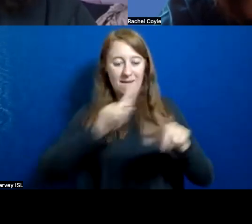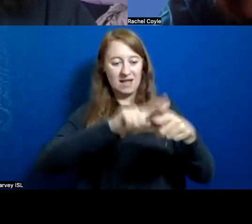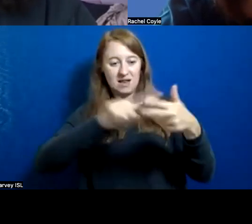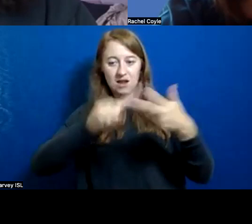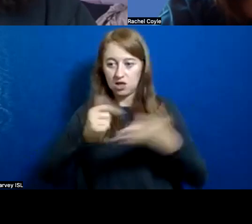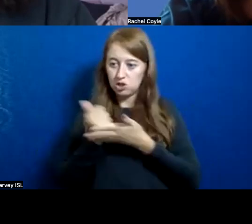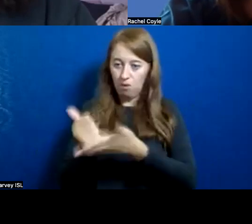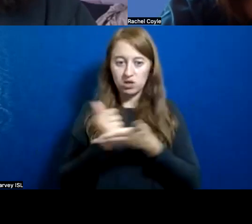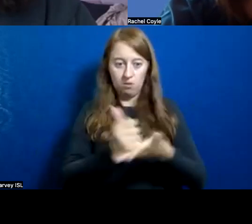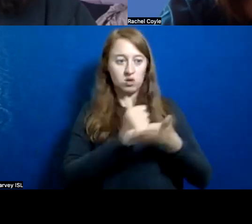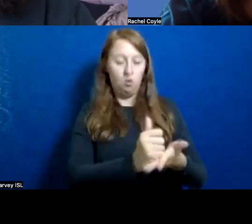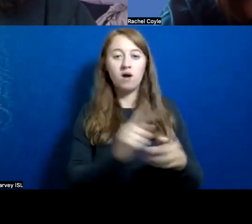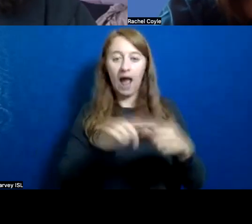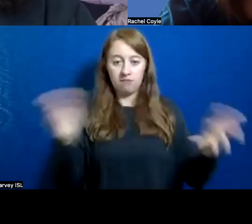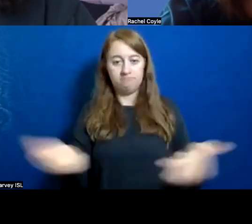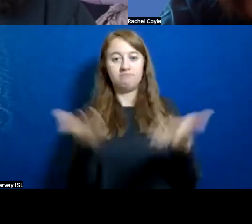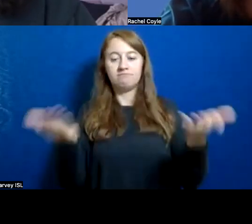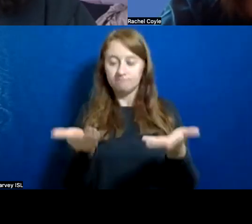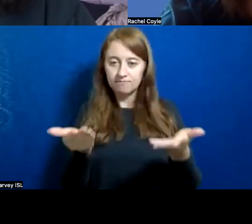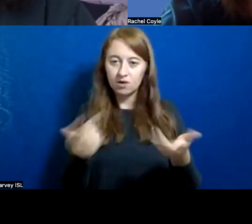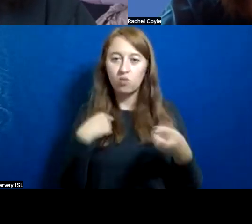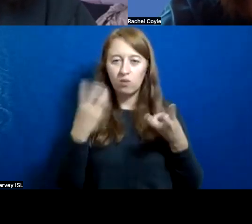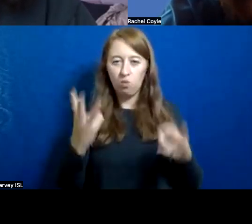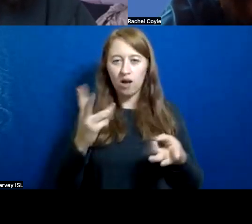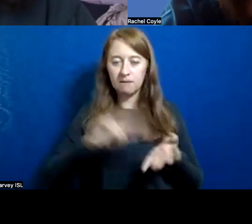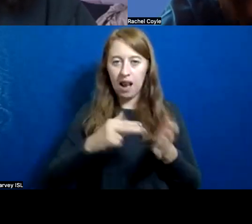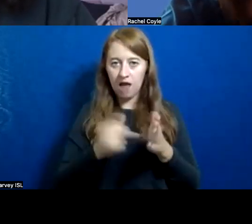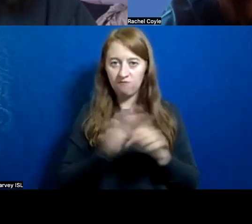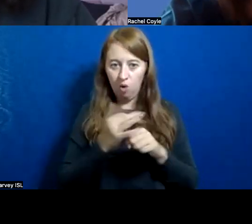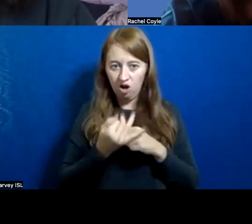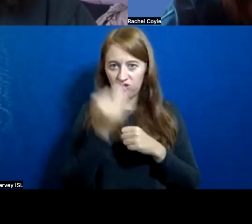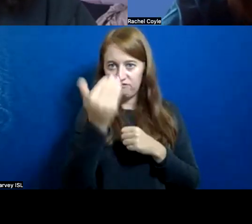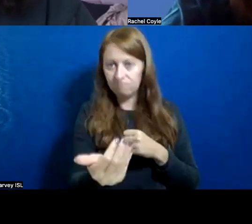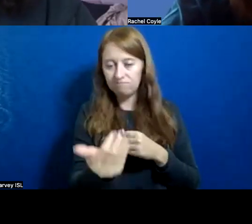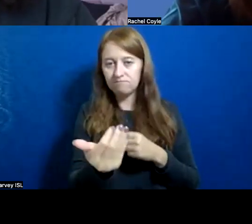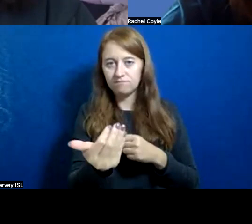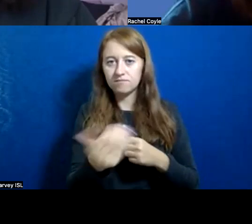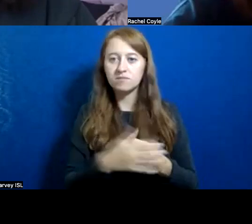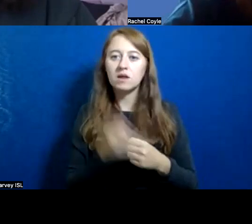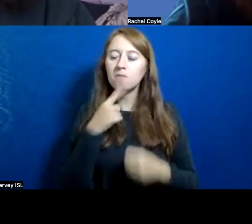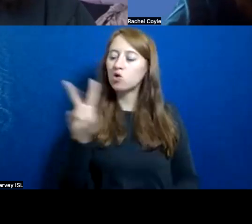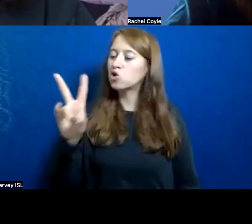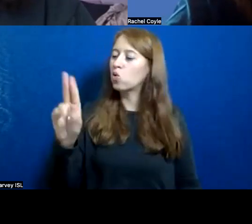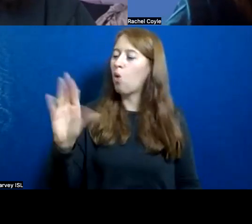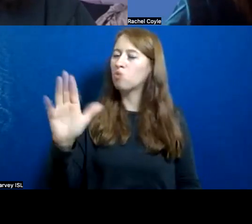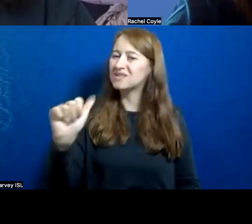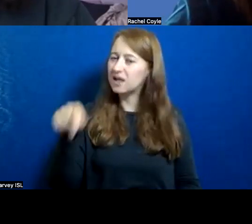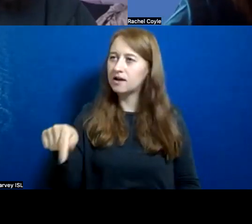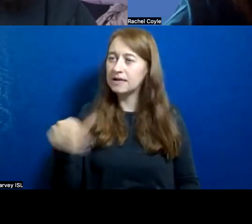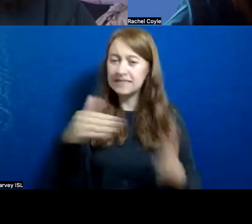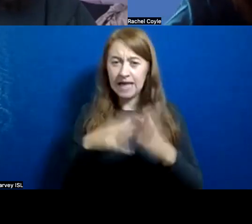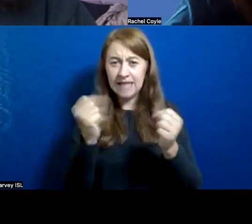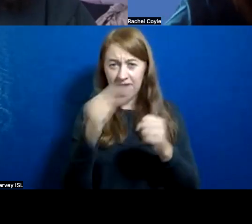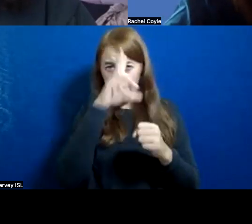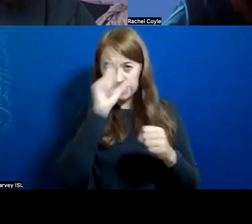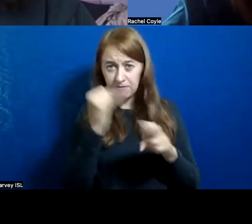community. That's kind of what we want to do in the future to help with this. And I mean, in terms of quotas, there are lots of examples around the world where quotas are